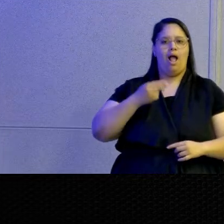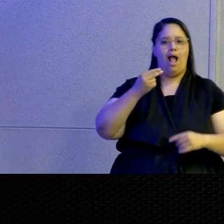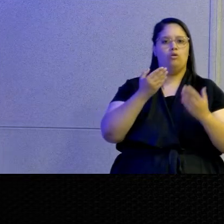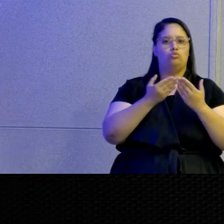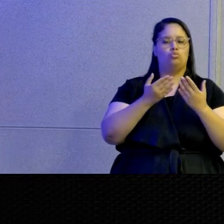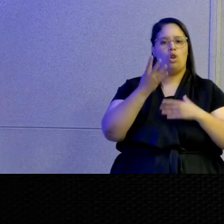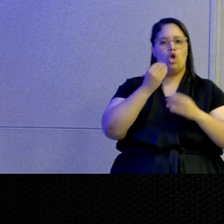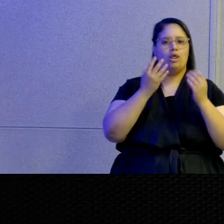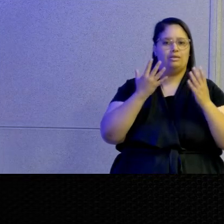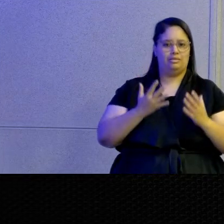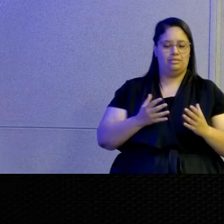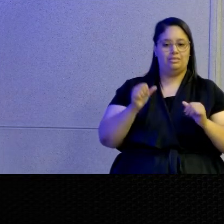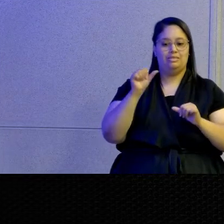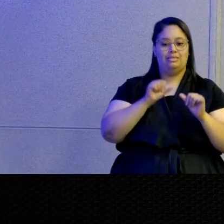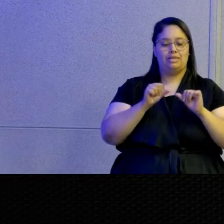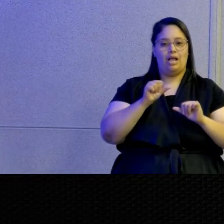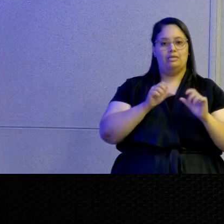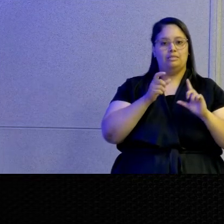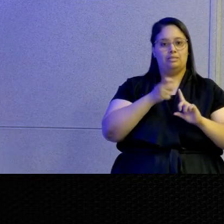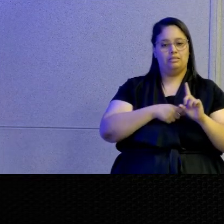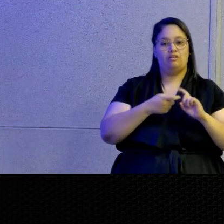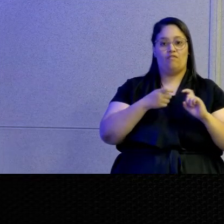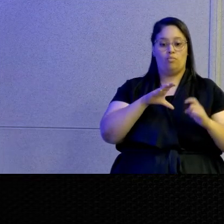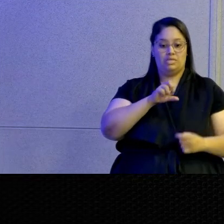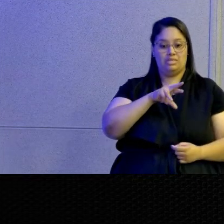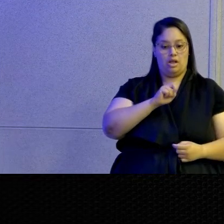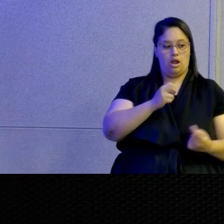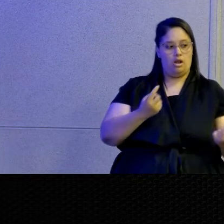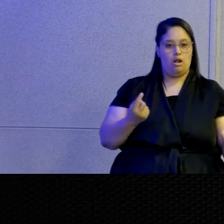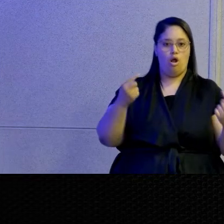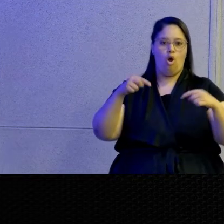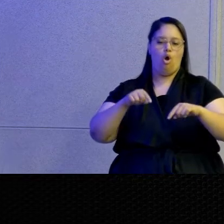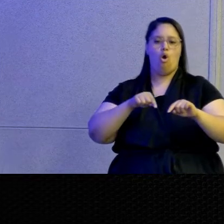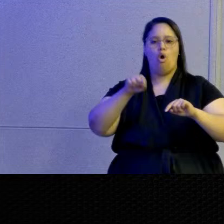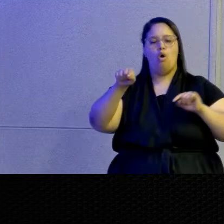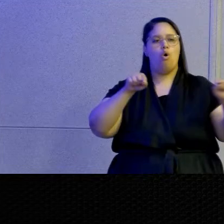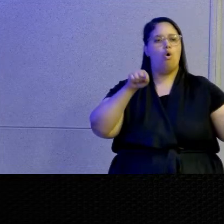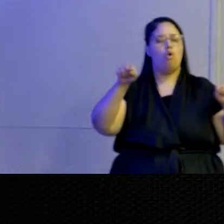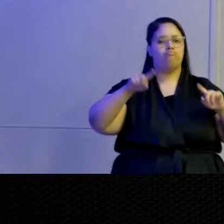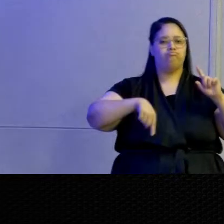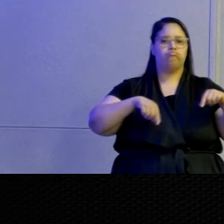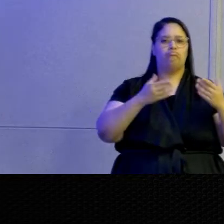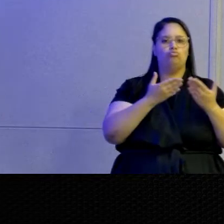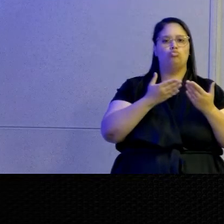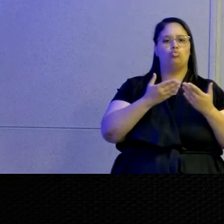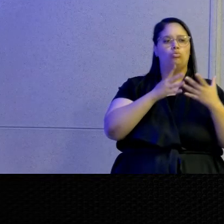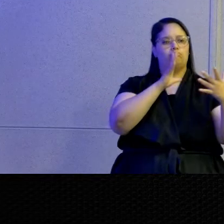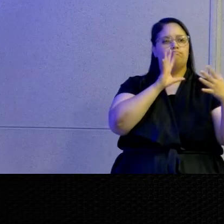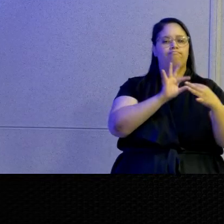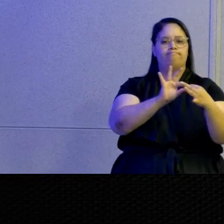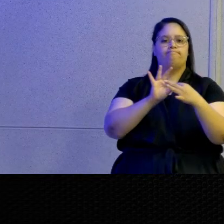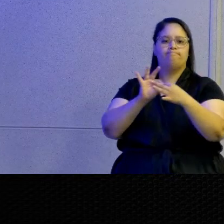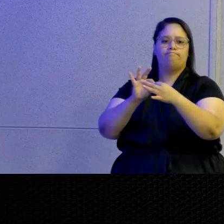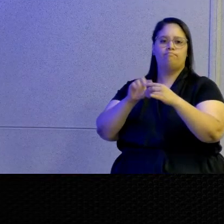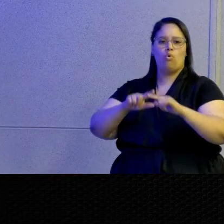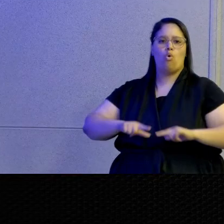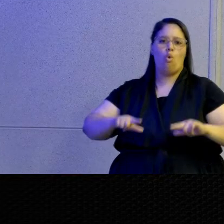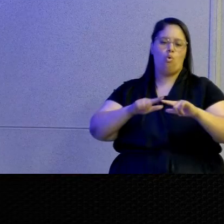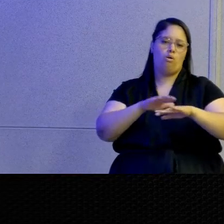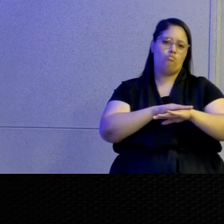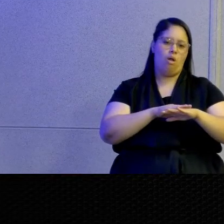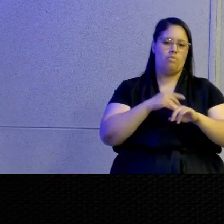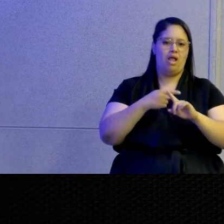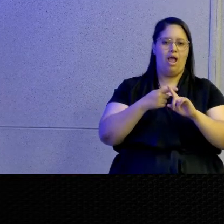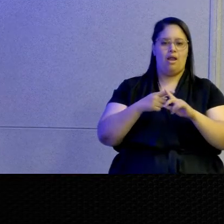Our scientists from CERN, they come and go out into schools to engage with a local primary